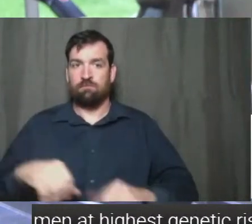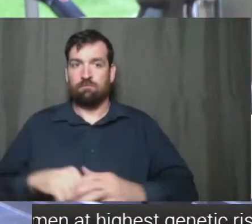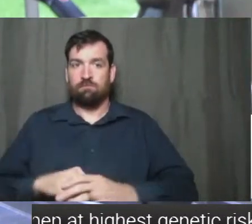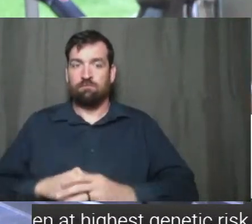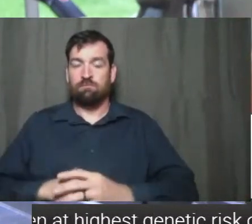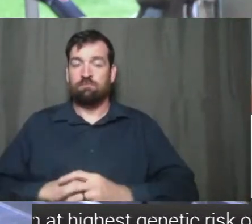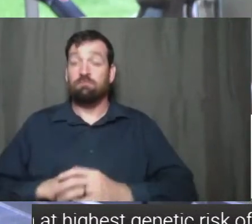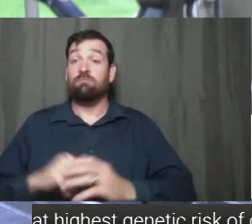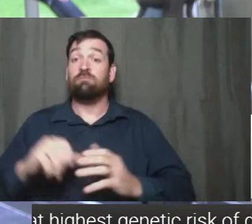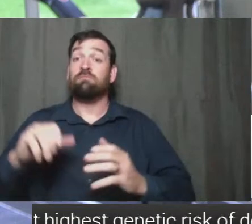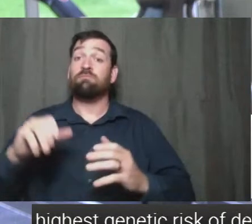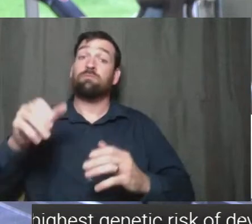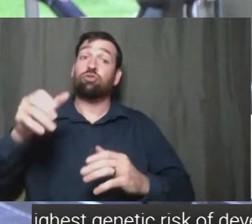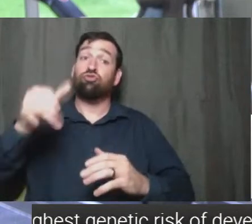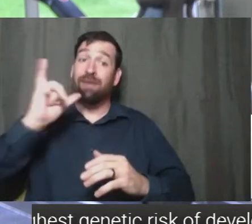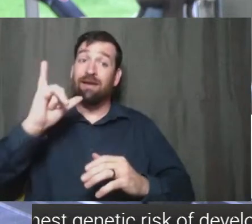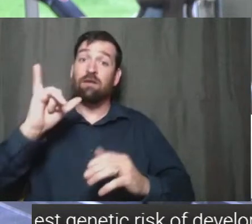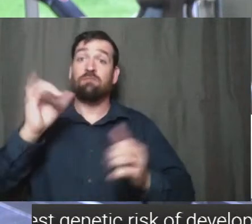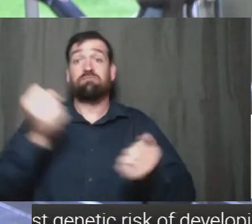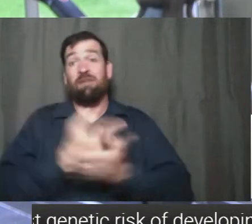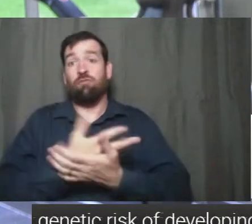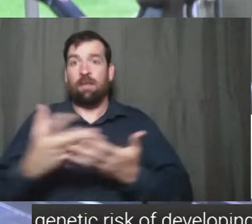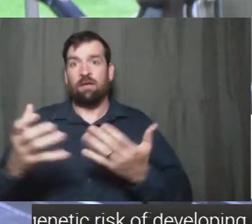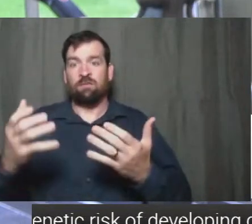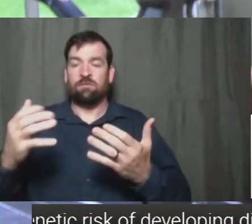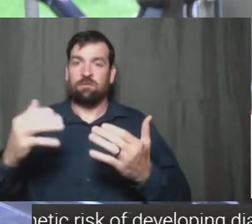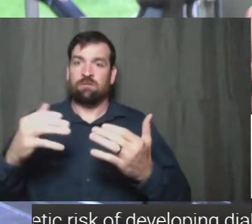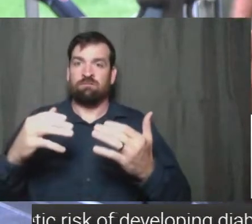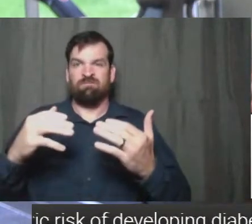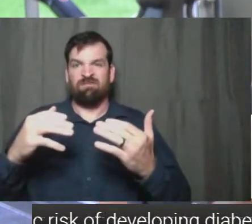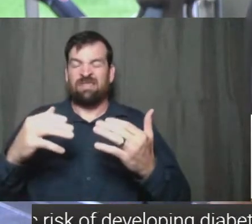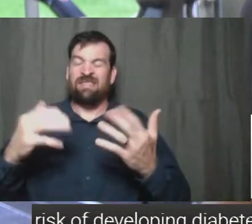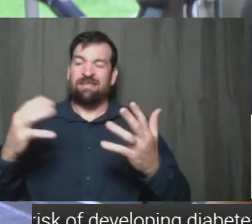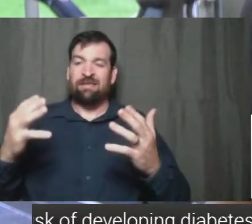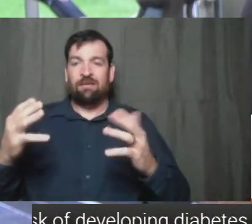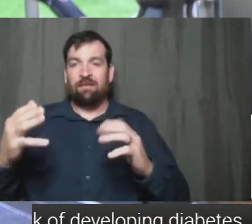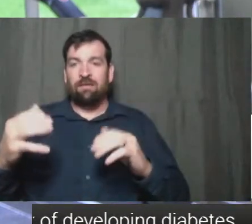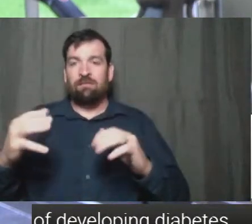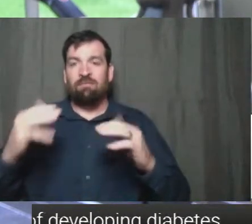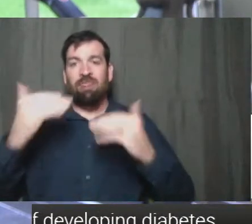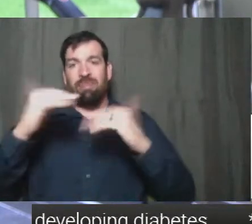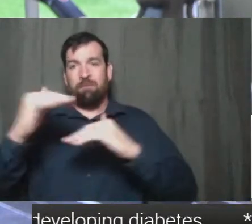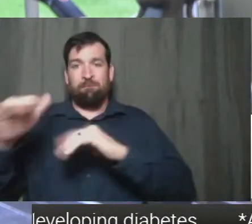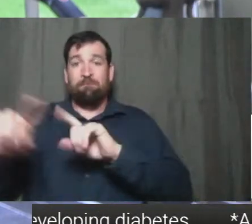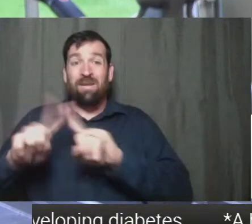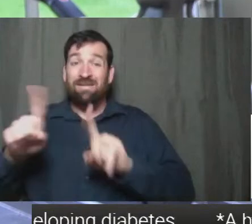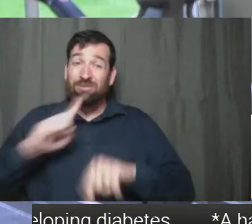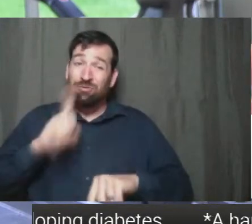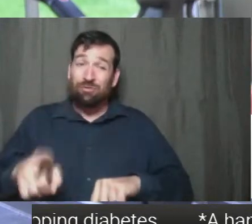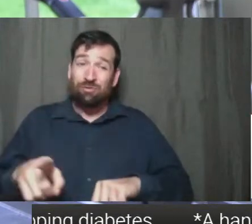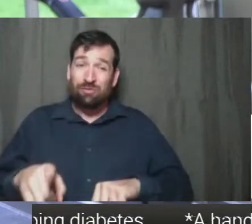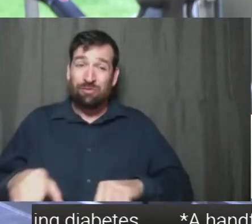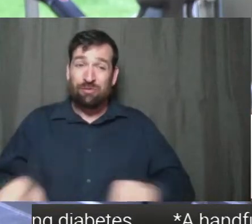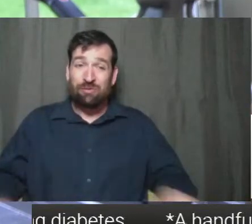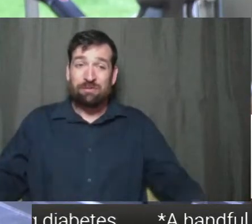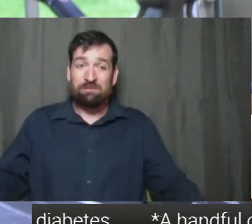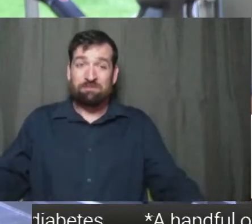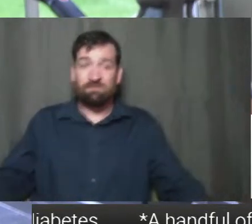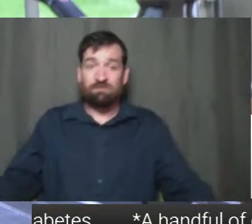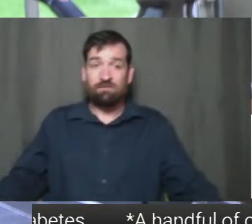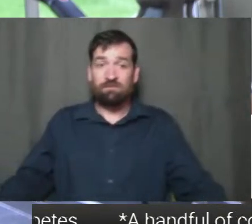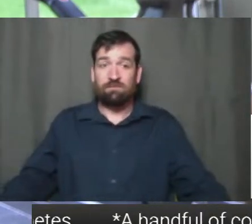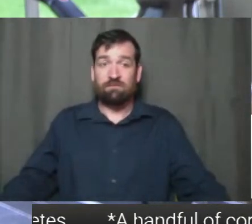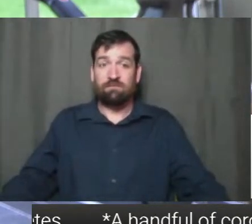drink everything in moderation. Say all those cliches, but the cliches because they're true. Okay, so everything in moderation